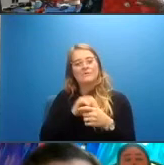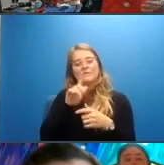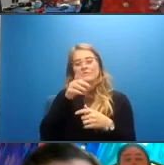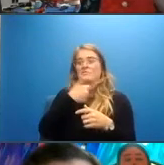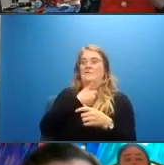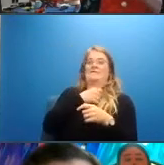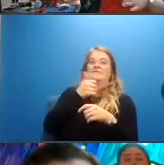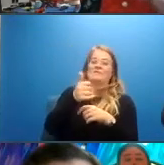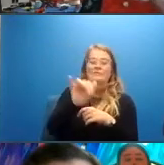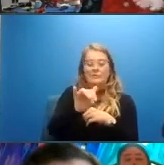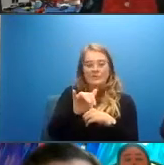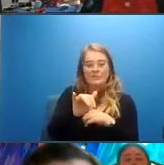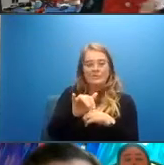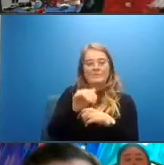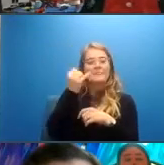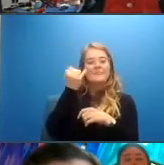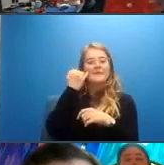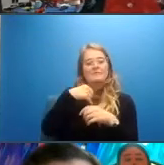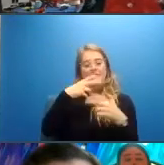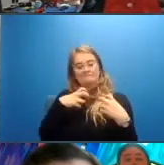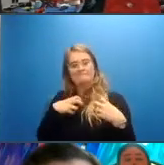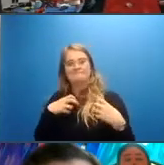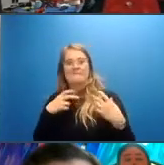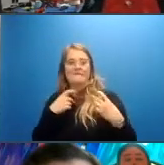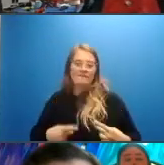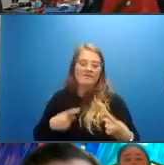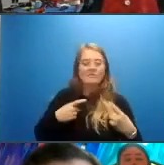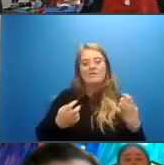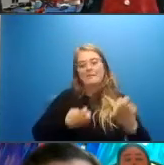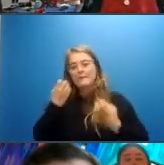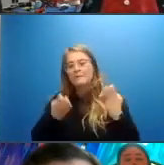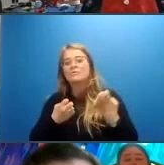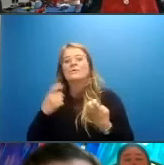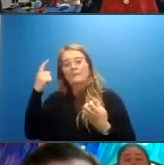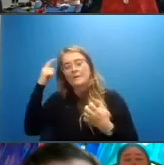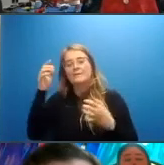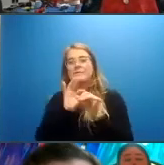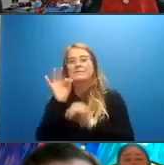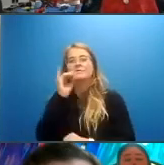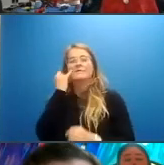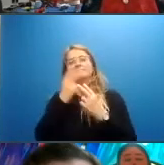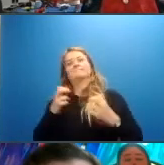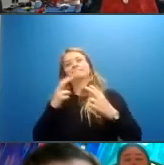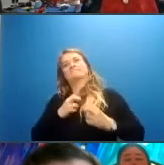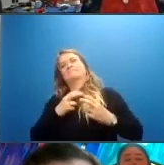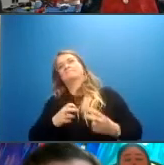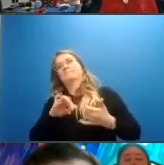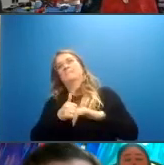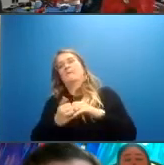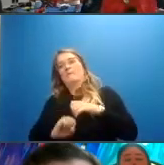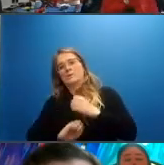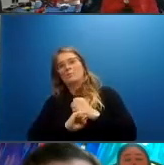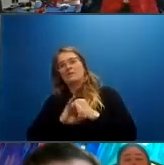at the physical, mental, spiritual, emotional, and ask ourselves, what am I doing?